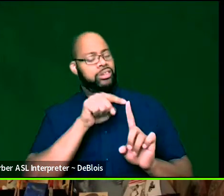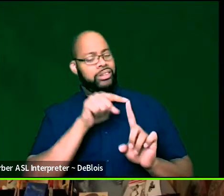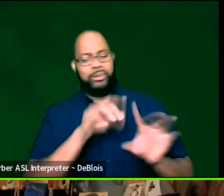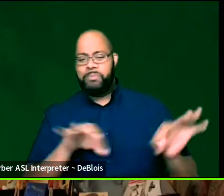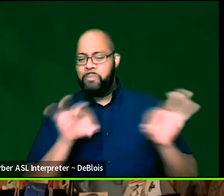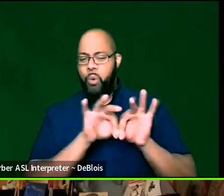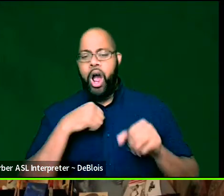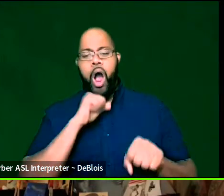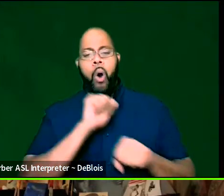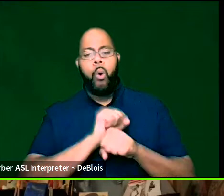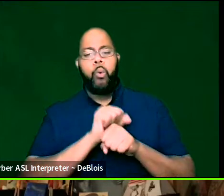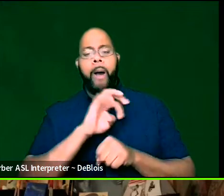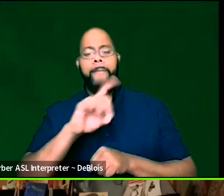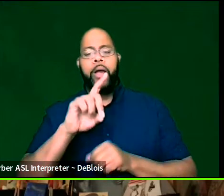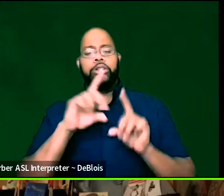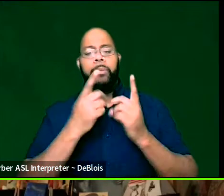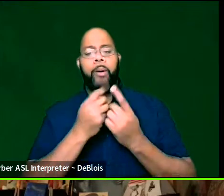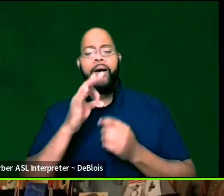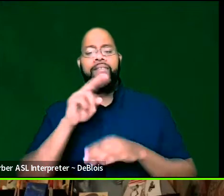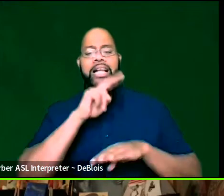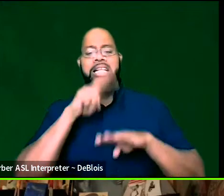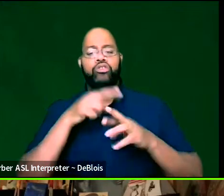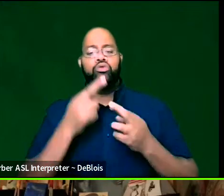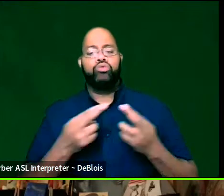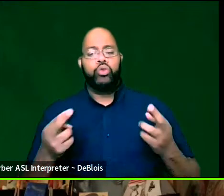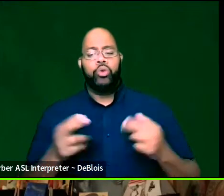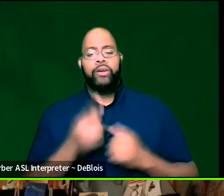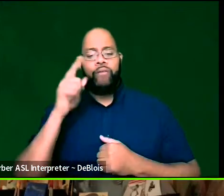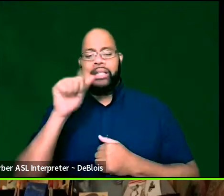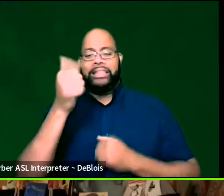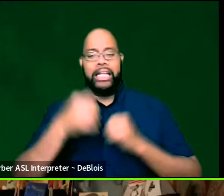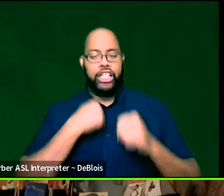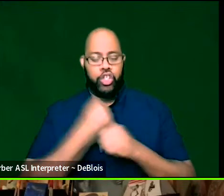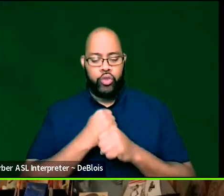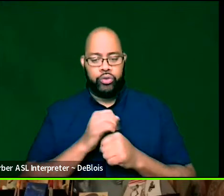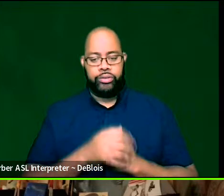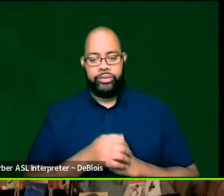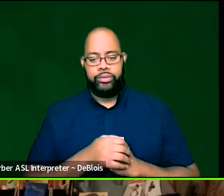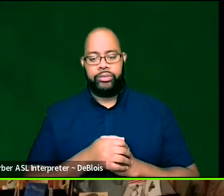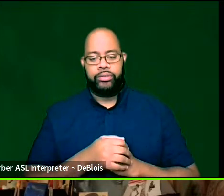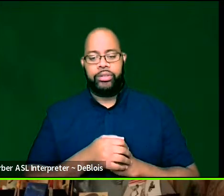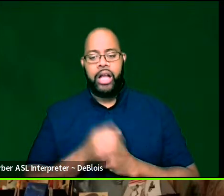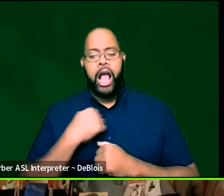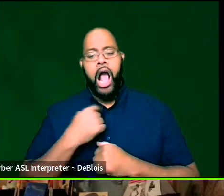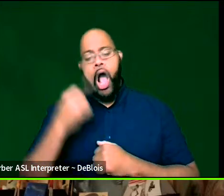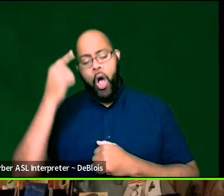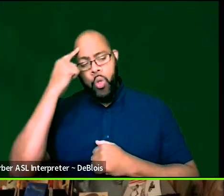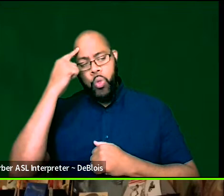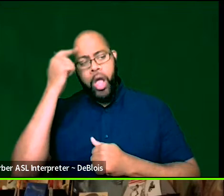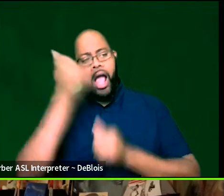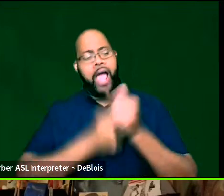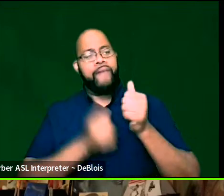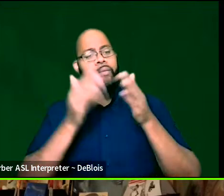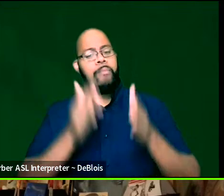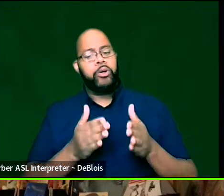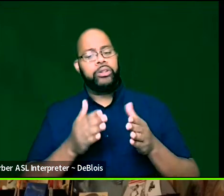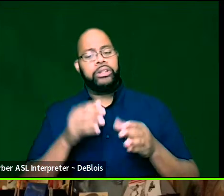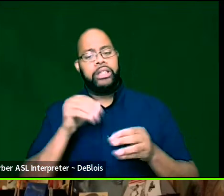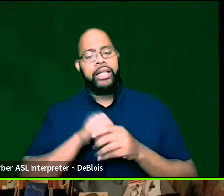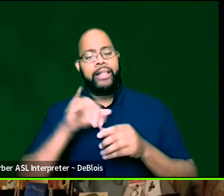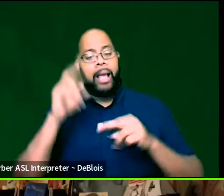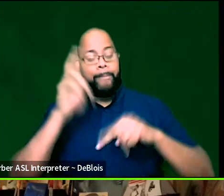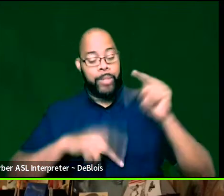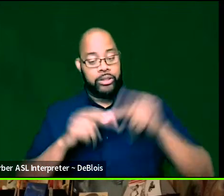I worked at the Maryland Department of Natural Resources for 10 years, and I thought everybody in